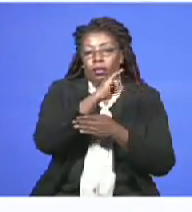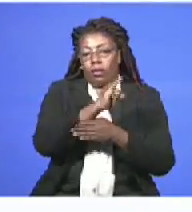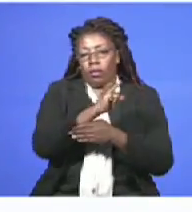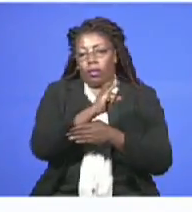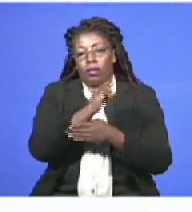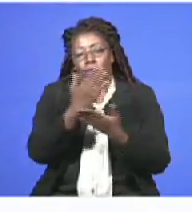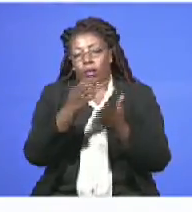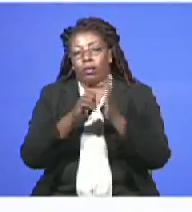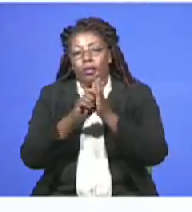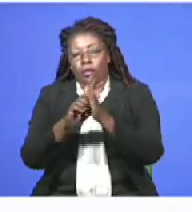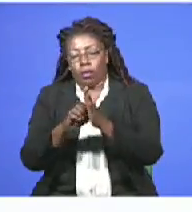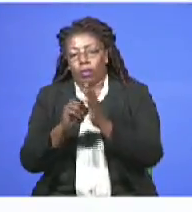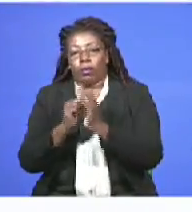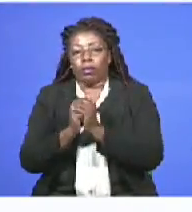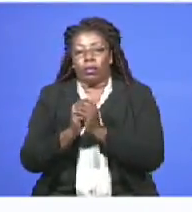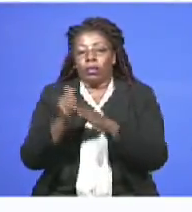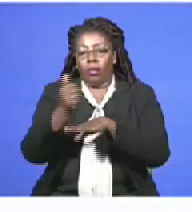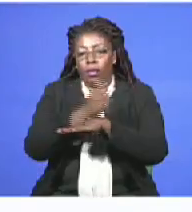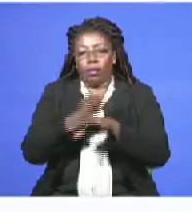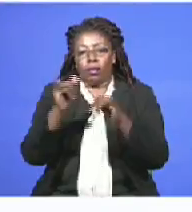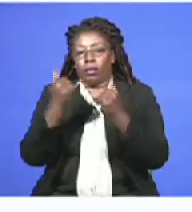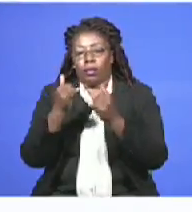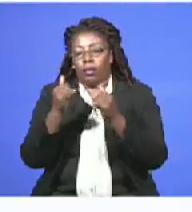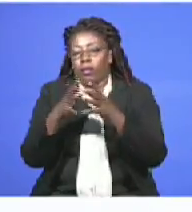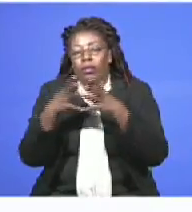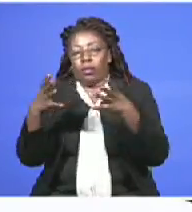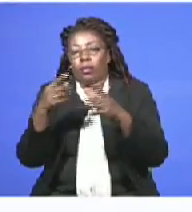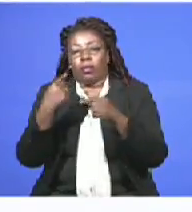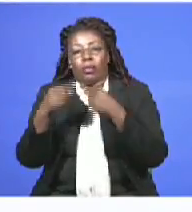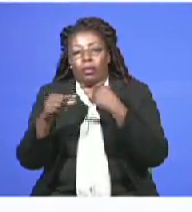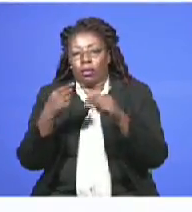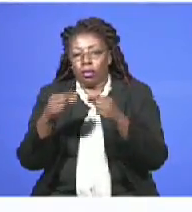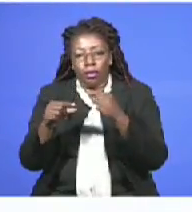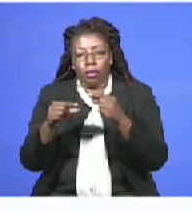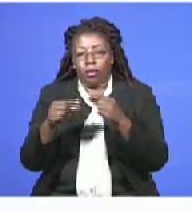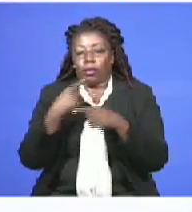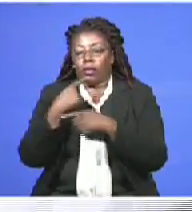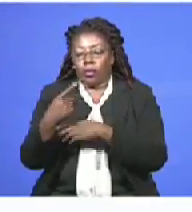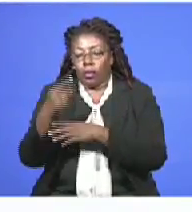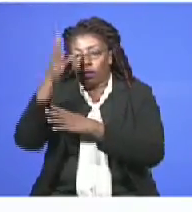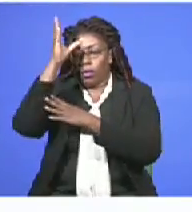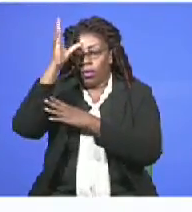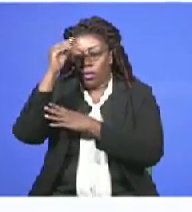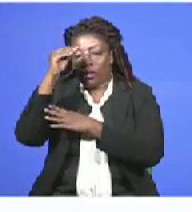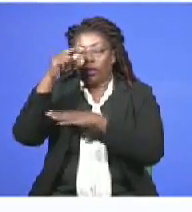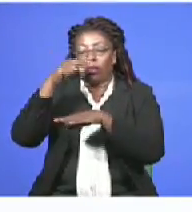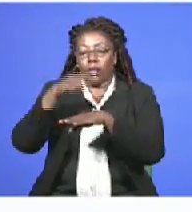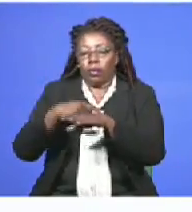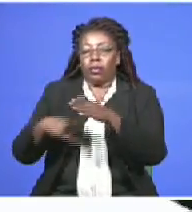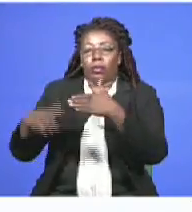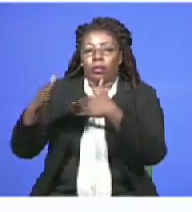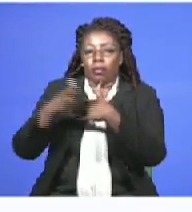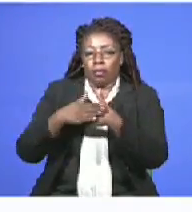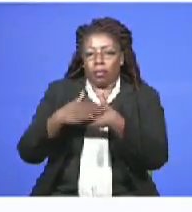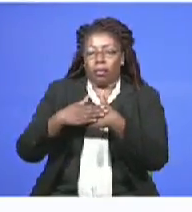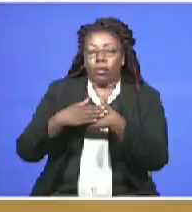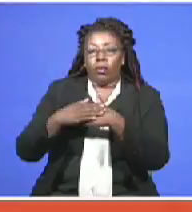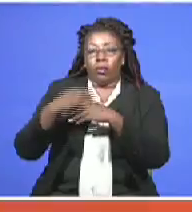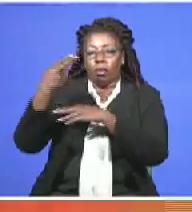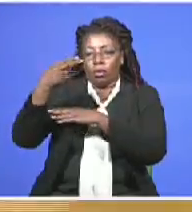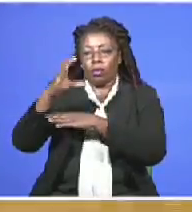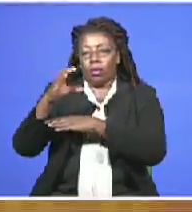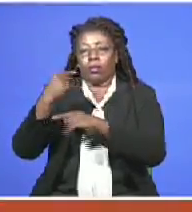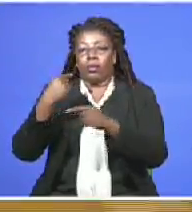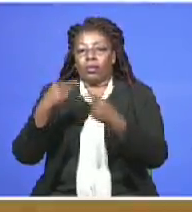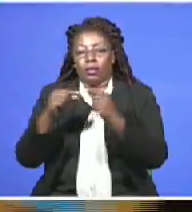Tabernacle, And Andres, we only play so much games up here, and I told these guys, it's about time we get back to the Hugh Campbell basketball tournament.